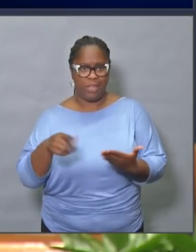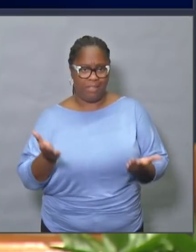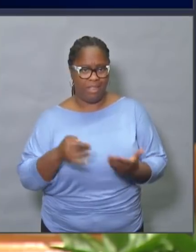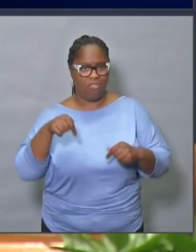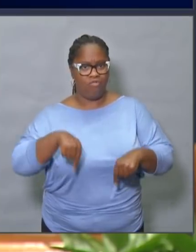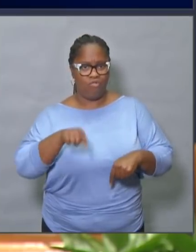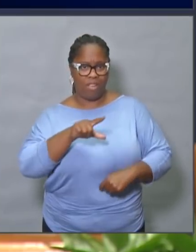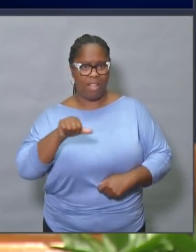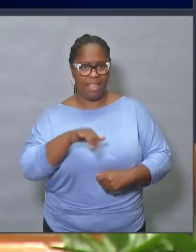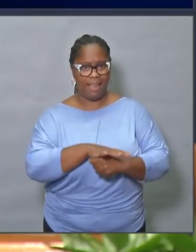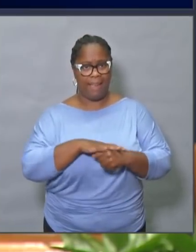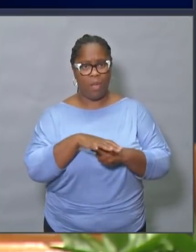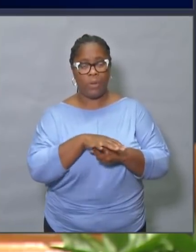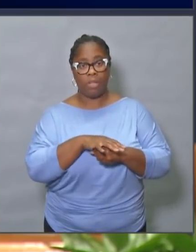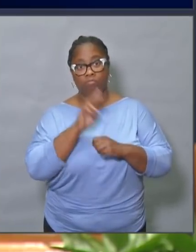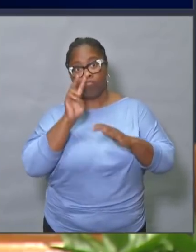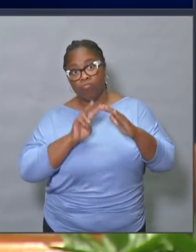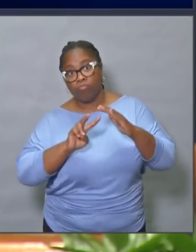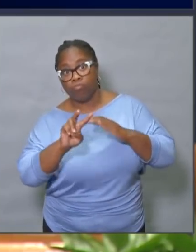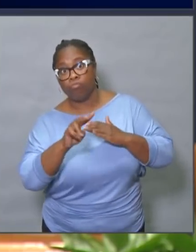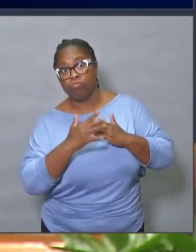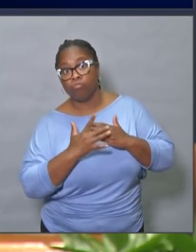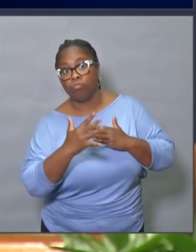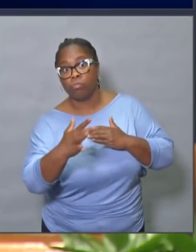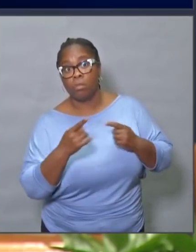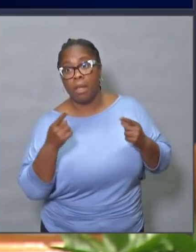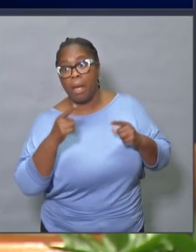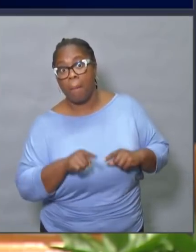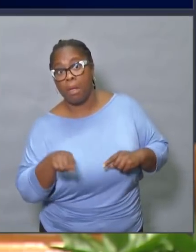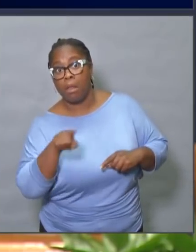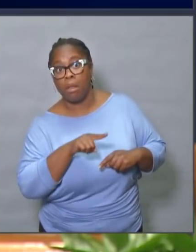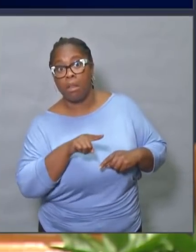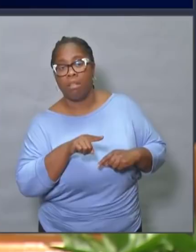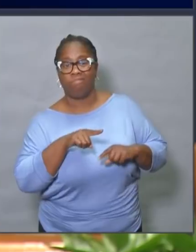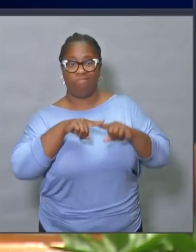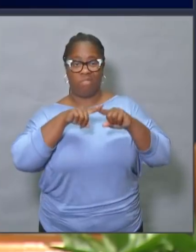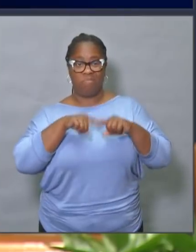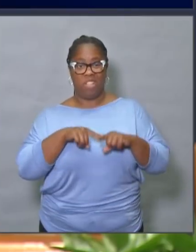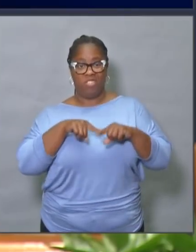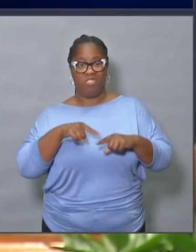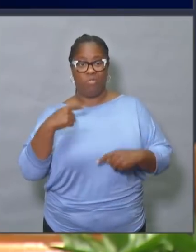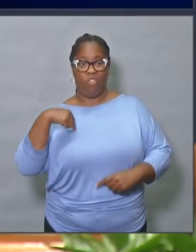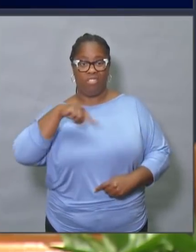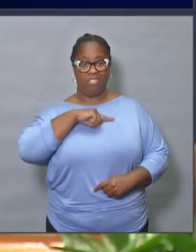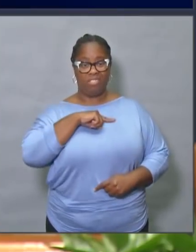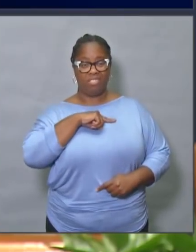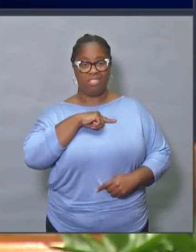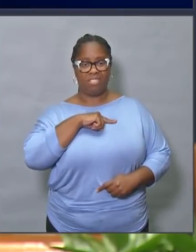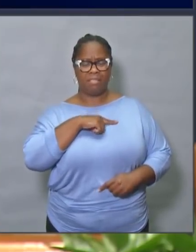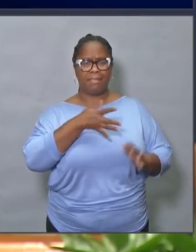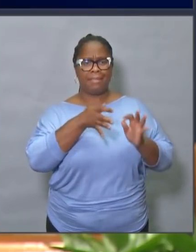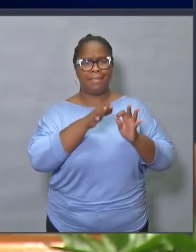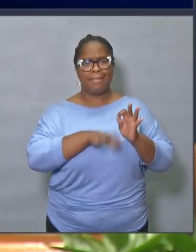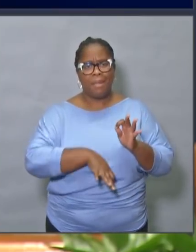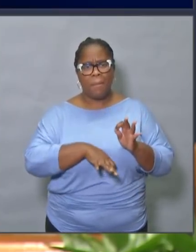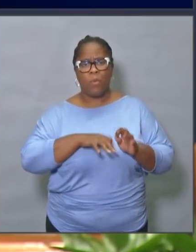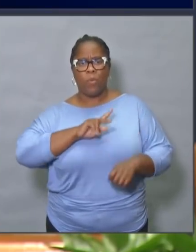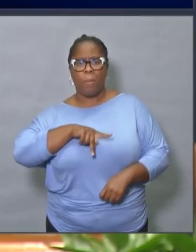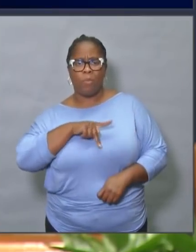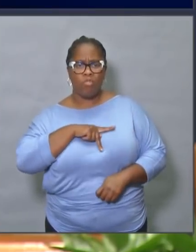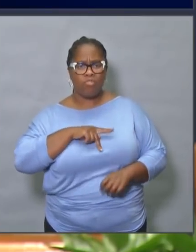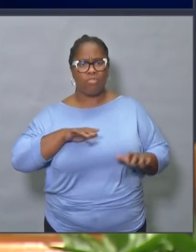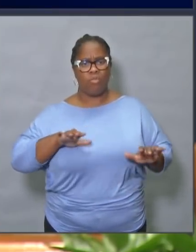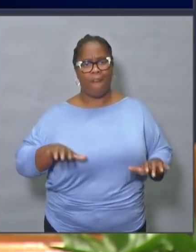Where we go from here, as the supervisor mentioned, depends on all of us. The simple and personal actions we